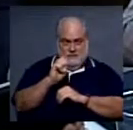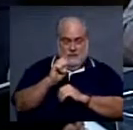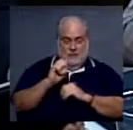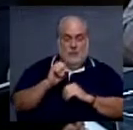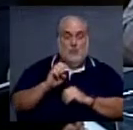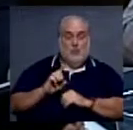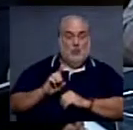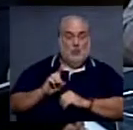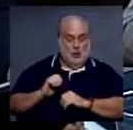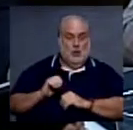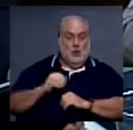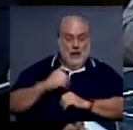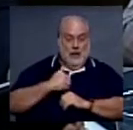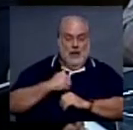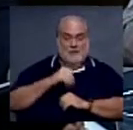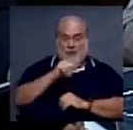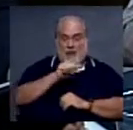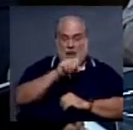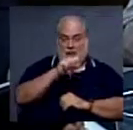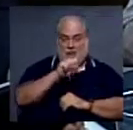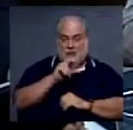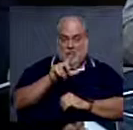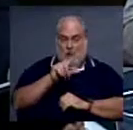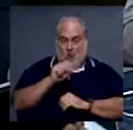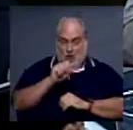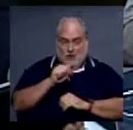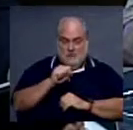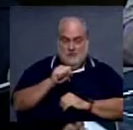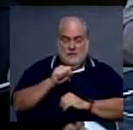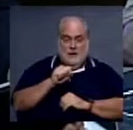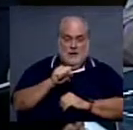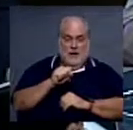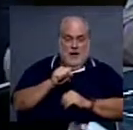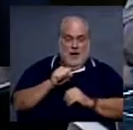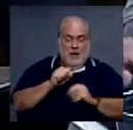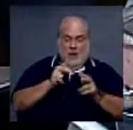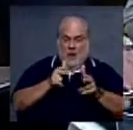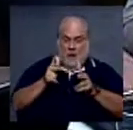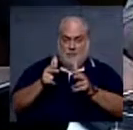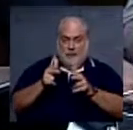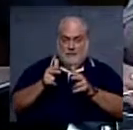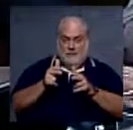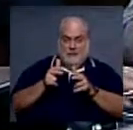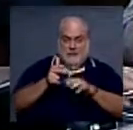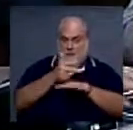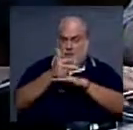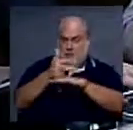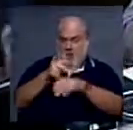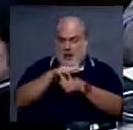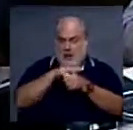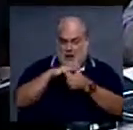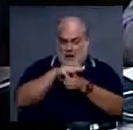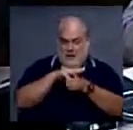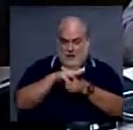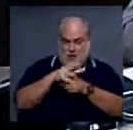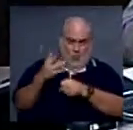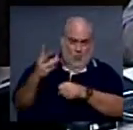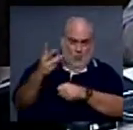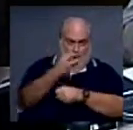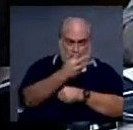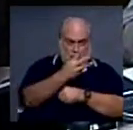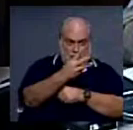some assaults and some robberies going on in our parking lots of our retail stores out west. It's happened in the last 2 weeks. And